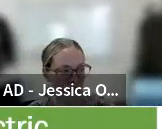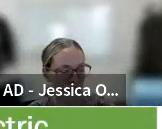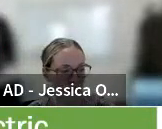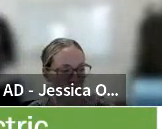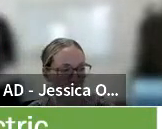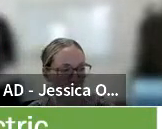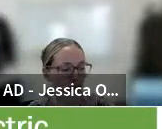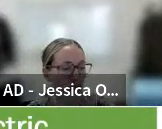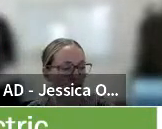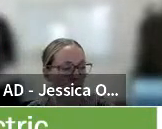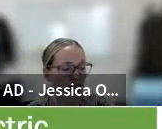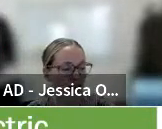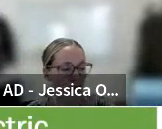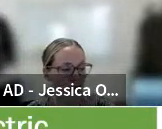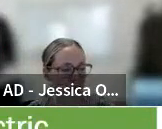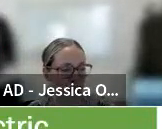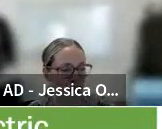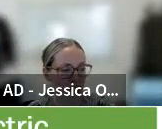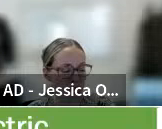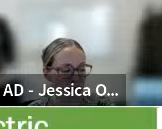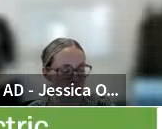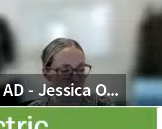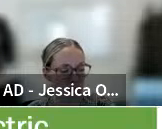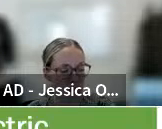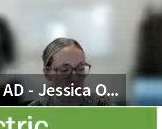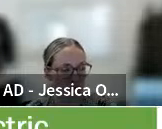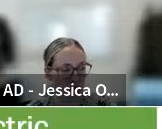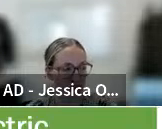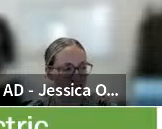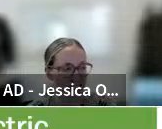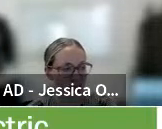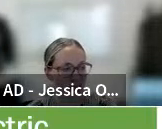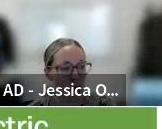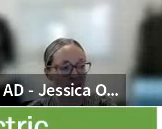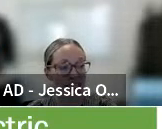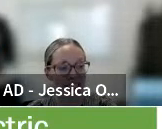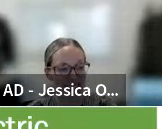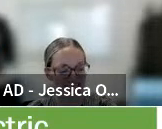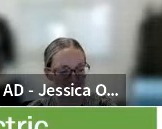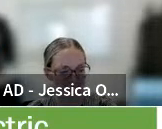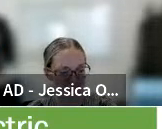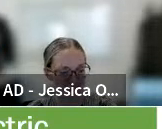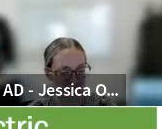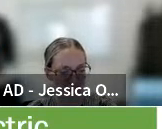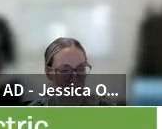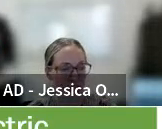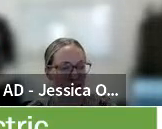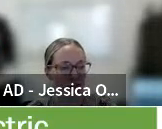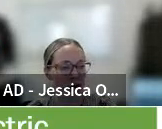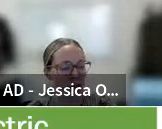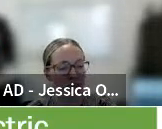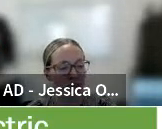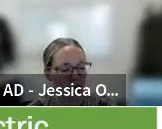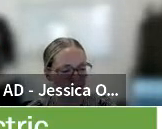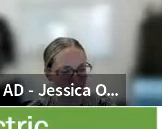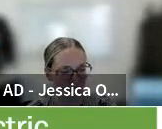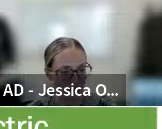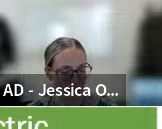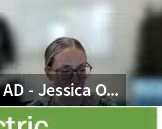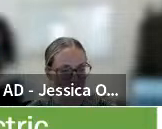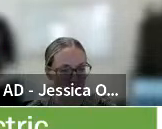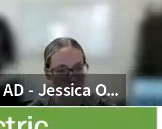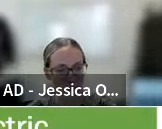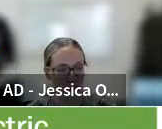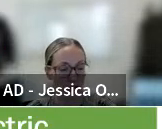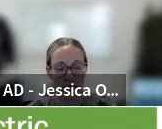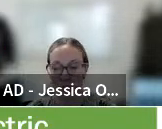electric vehicles. So as a reminder, I just mentioned, and we talked about this last month, with the existing funding, about 40 to